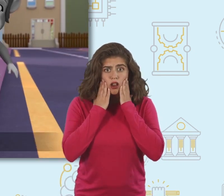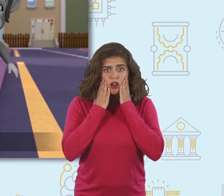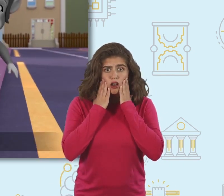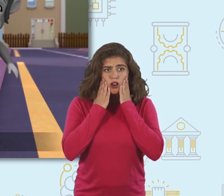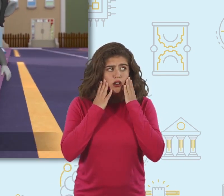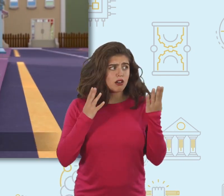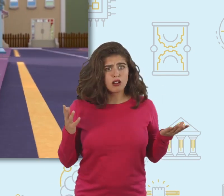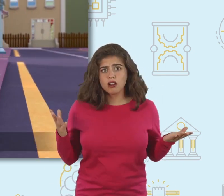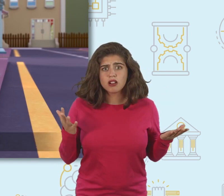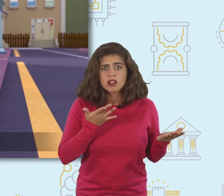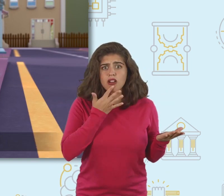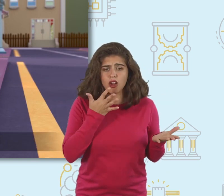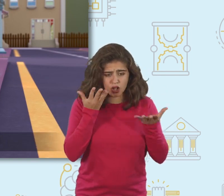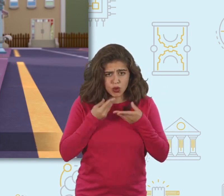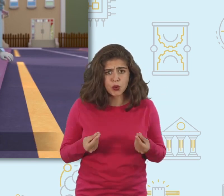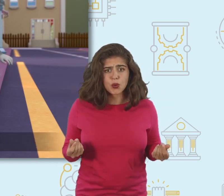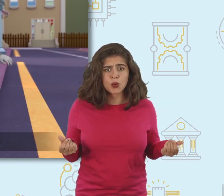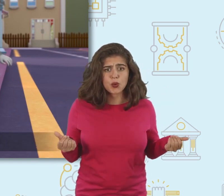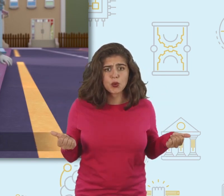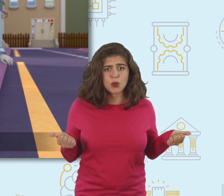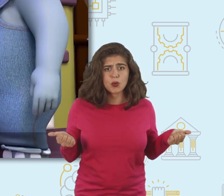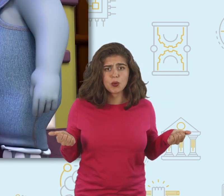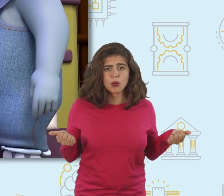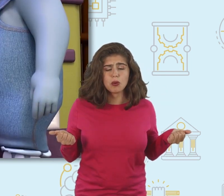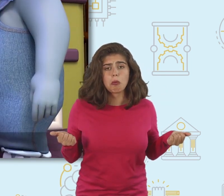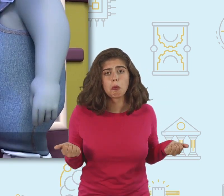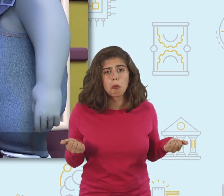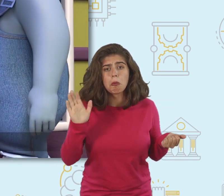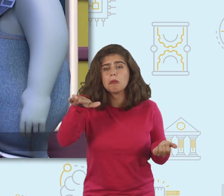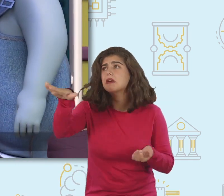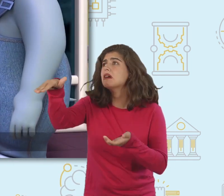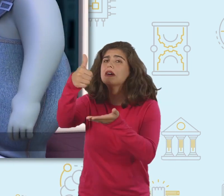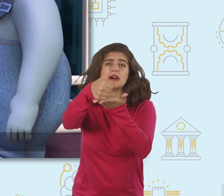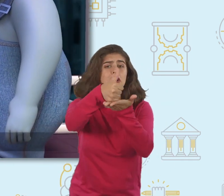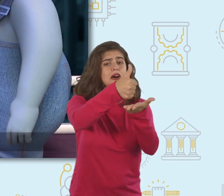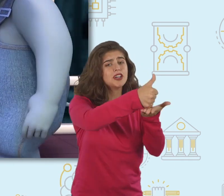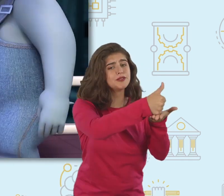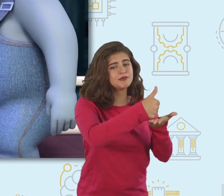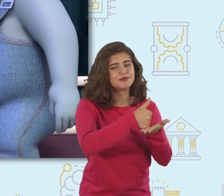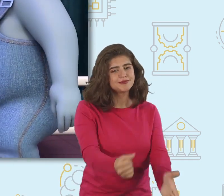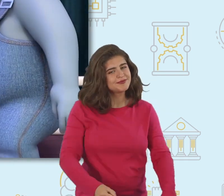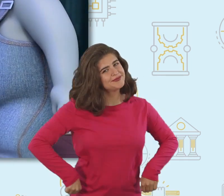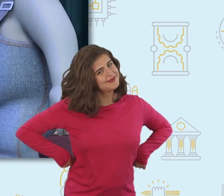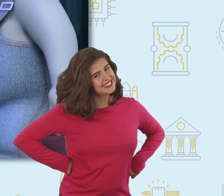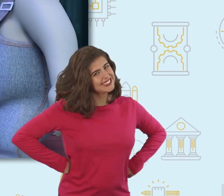Oh no! We've lost all our colors! Someone help us!